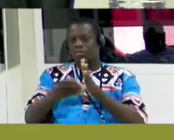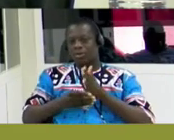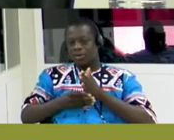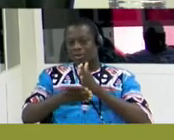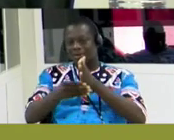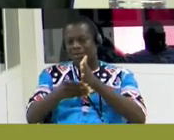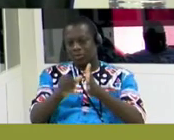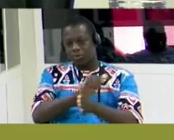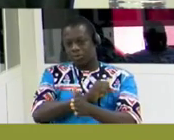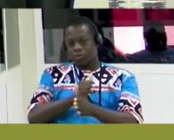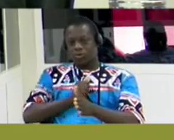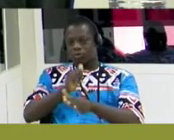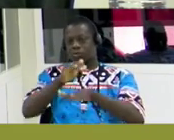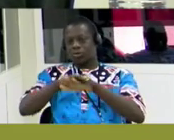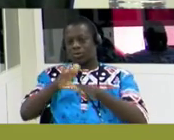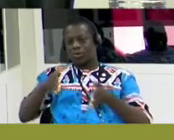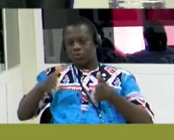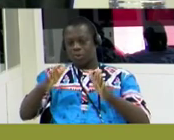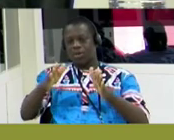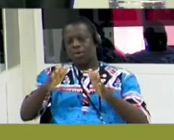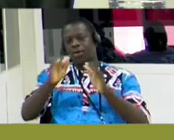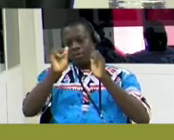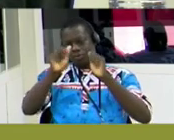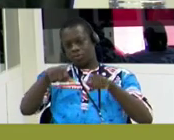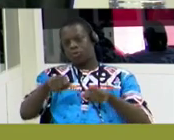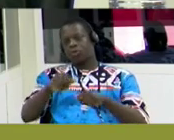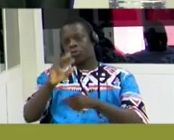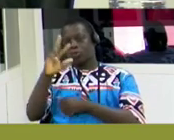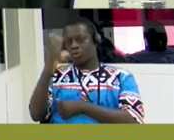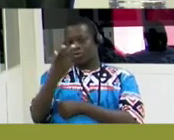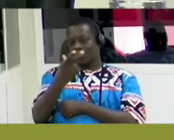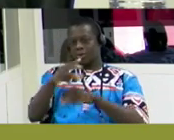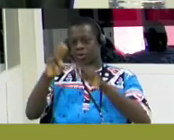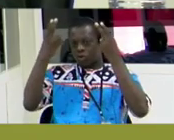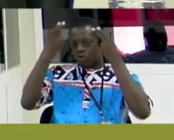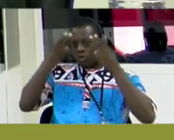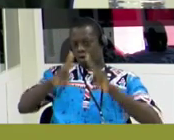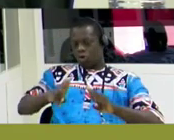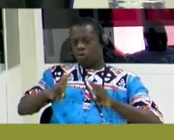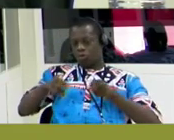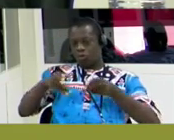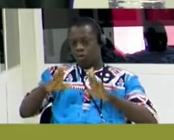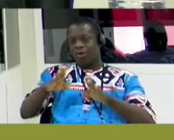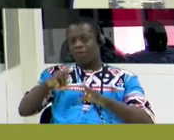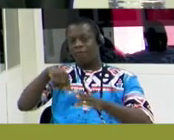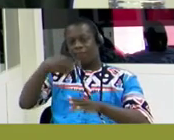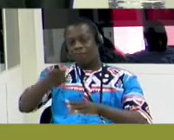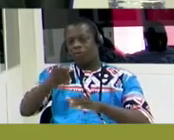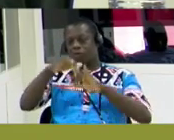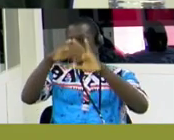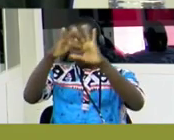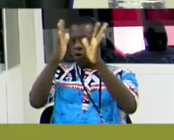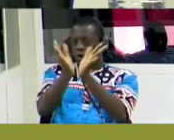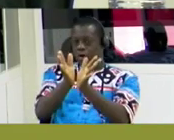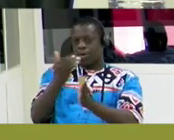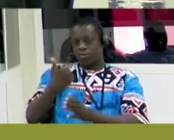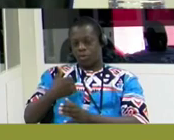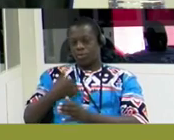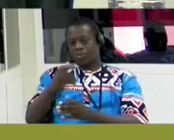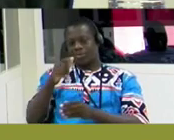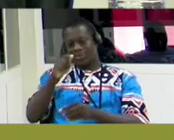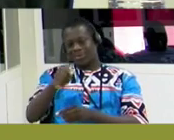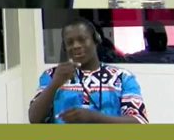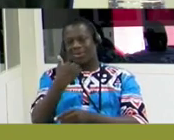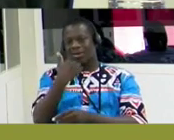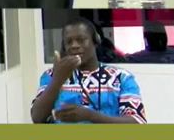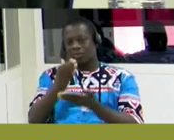path and that there will be justice for all. This we ask through Christ